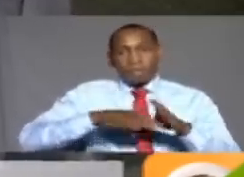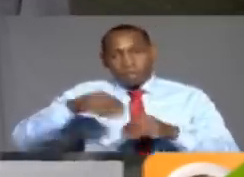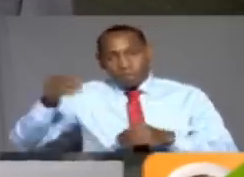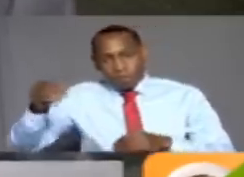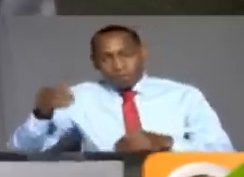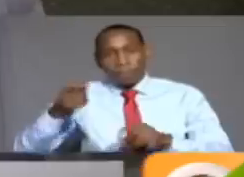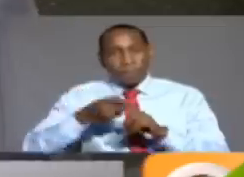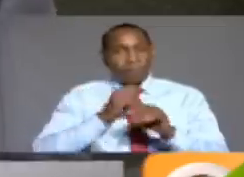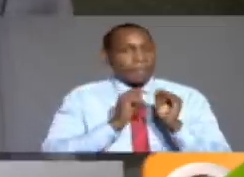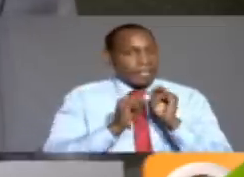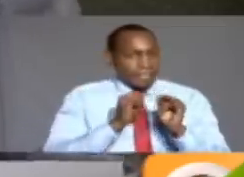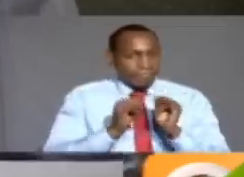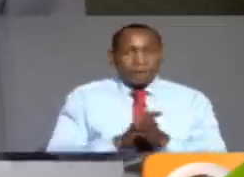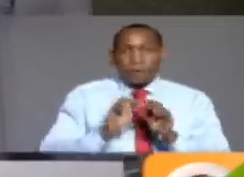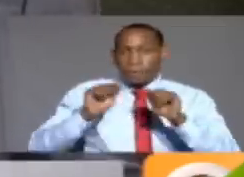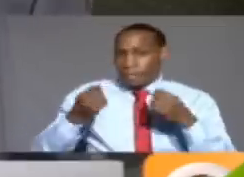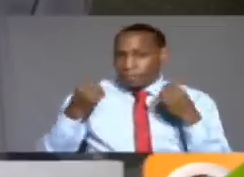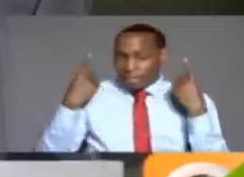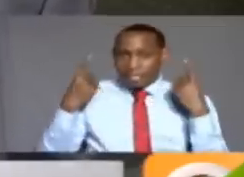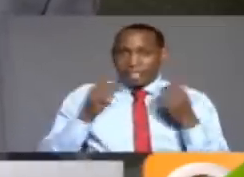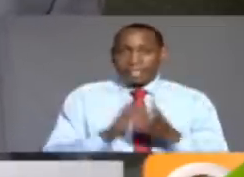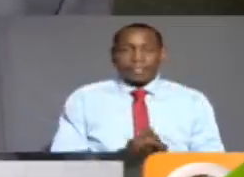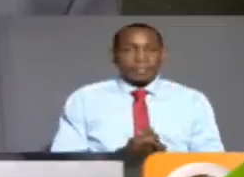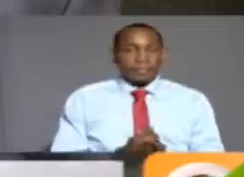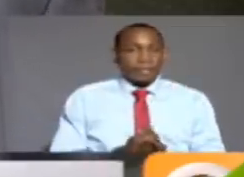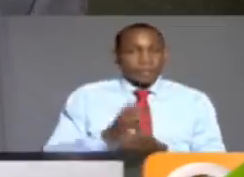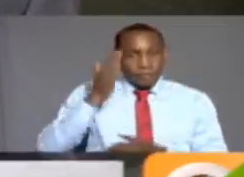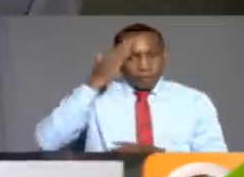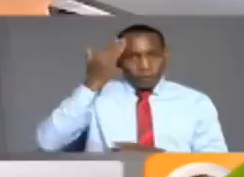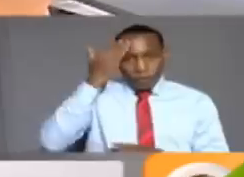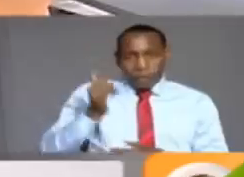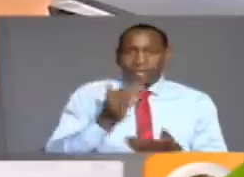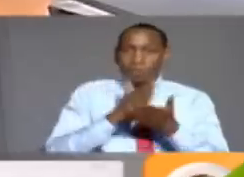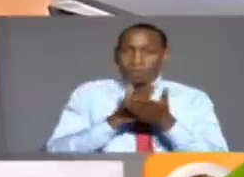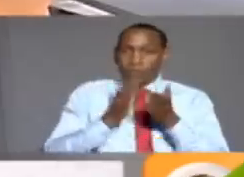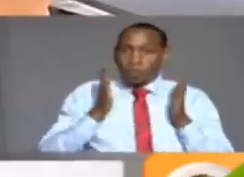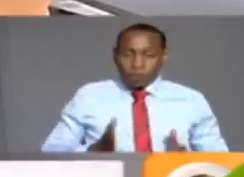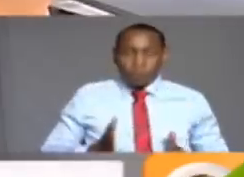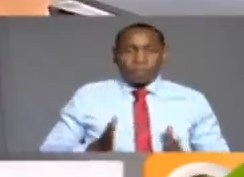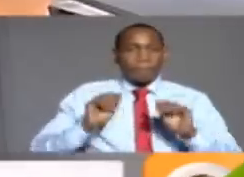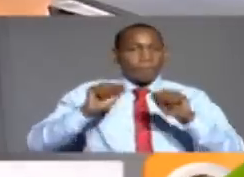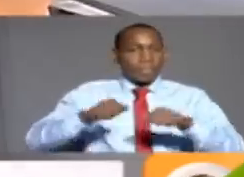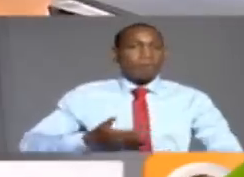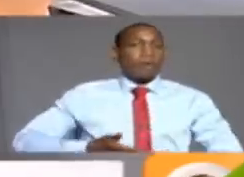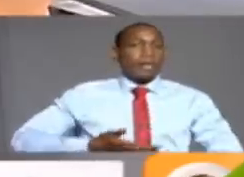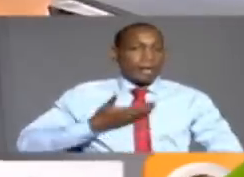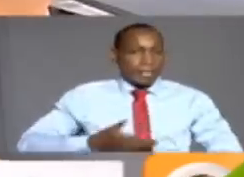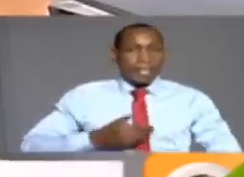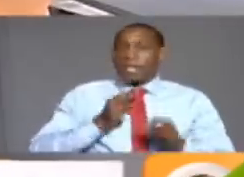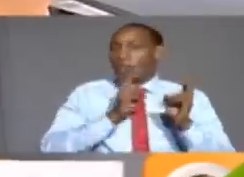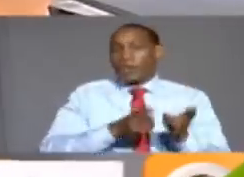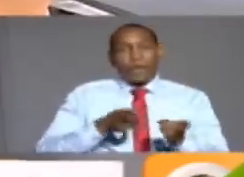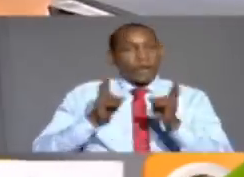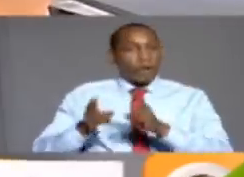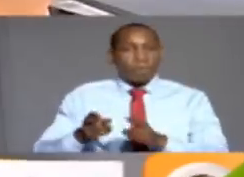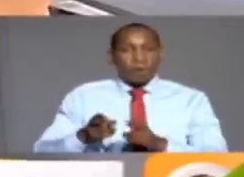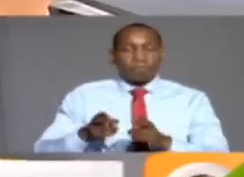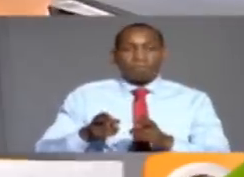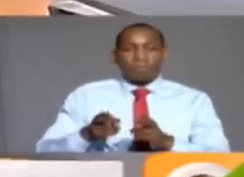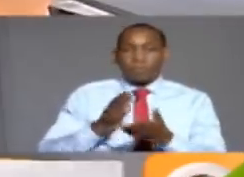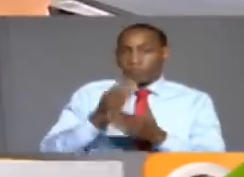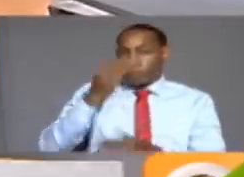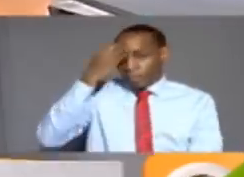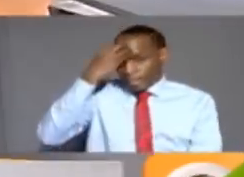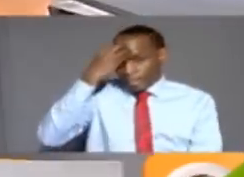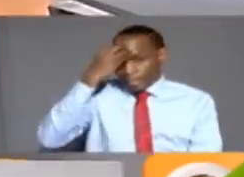normal. Maybe now you can understand it better. You know why it is really human to be angry. It is normal to be angry, and we all get